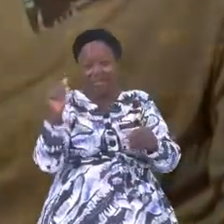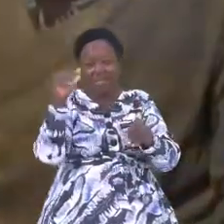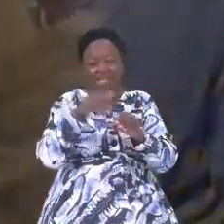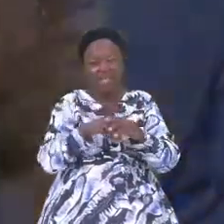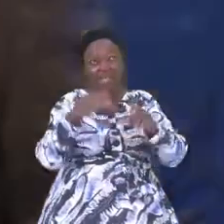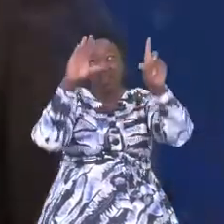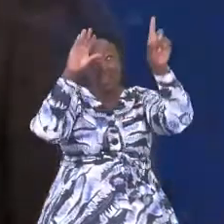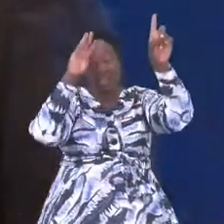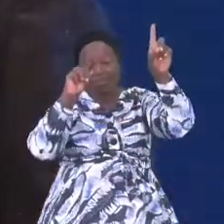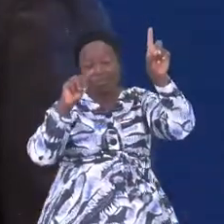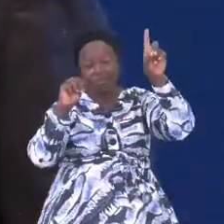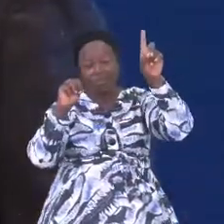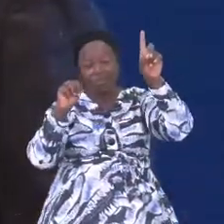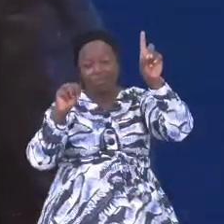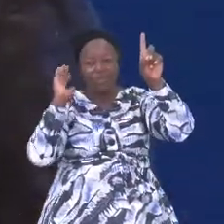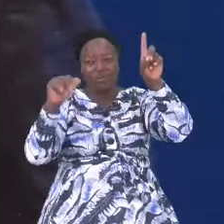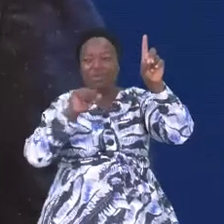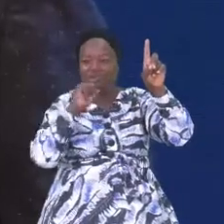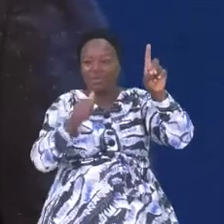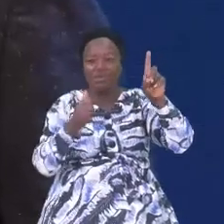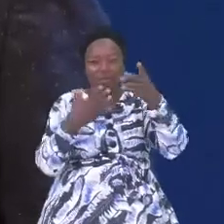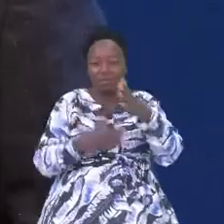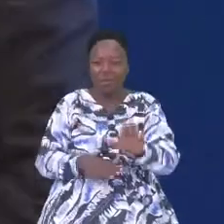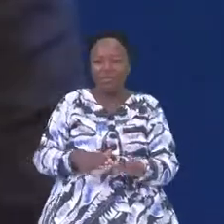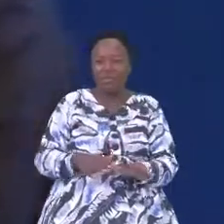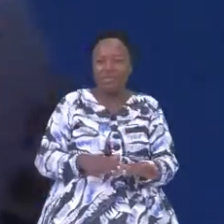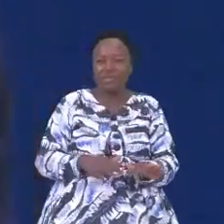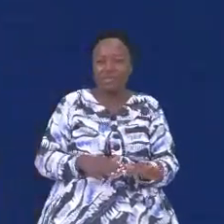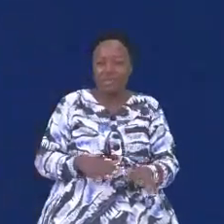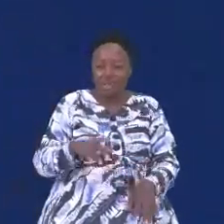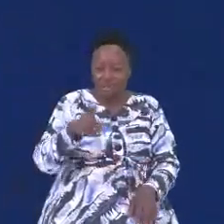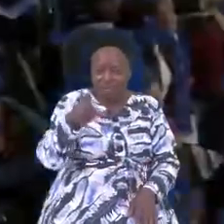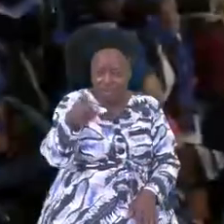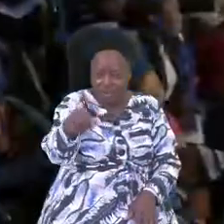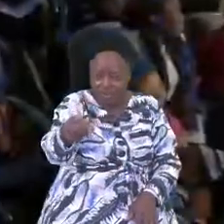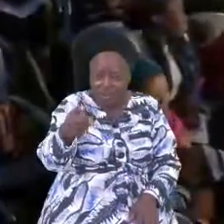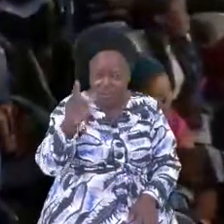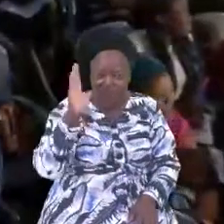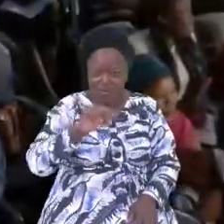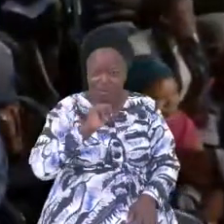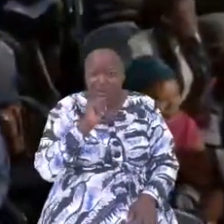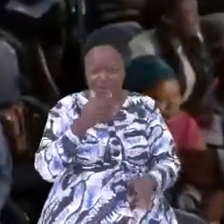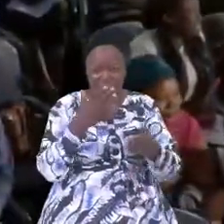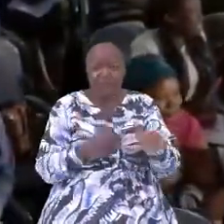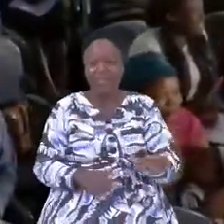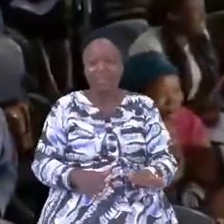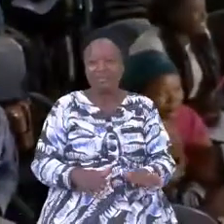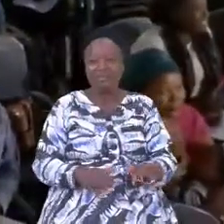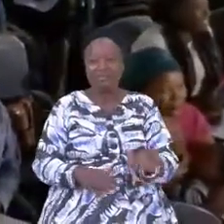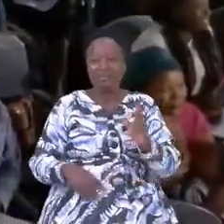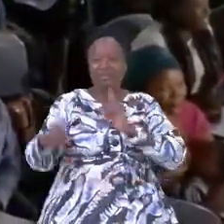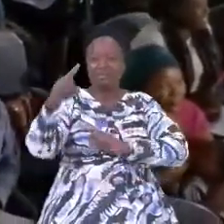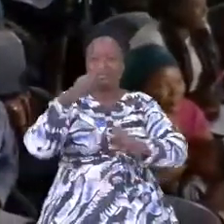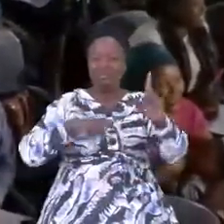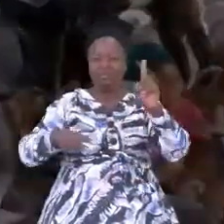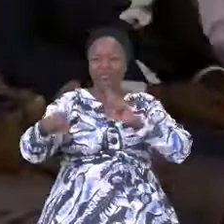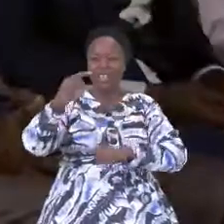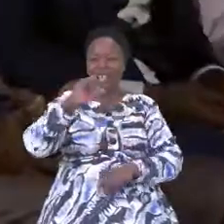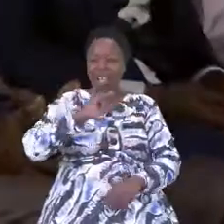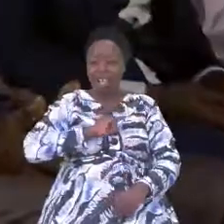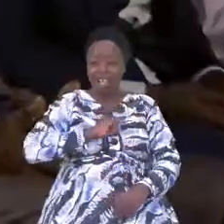him shall not perish. You will not perish. I will not